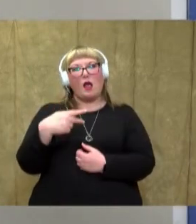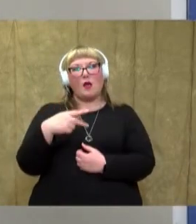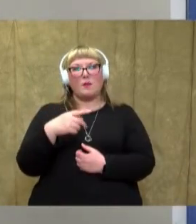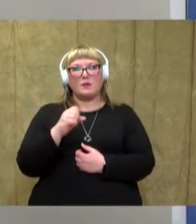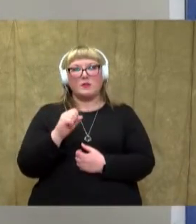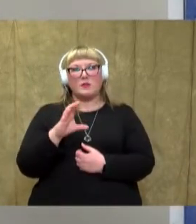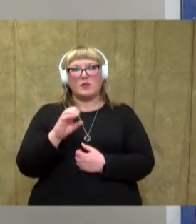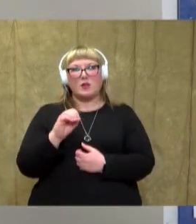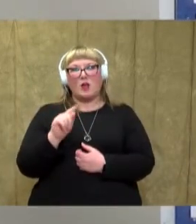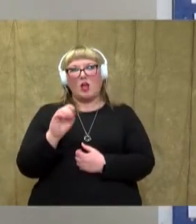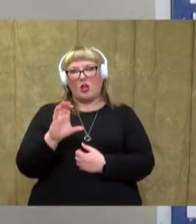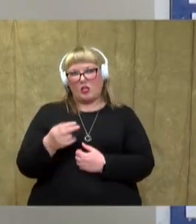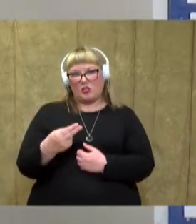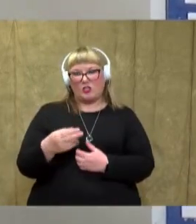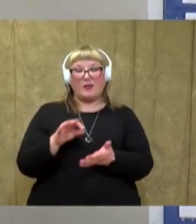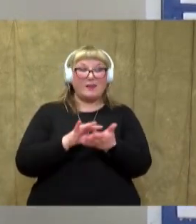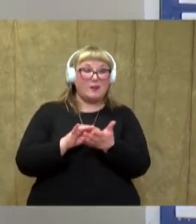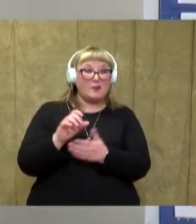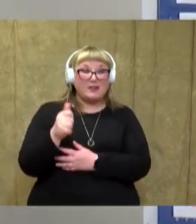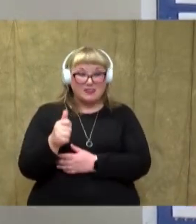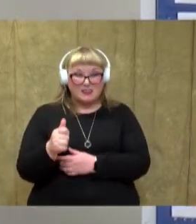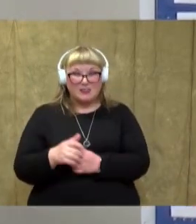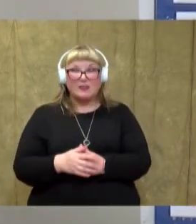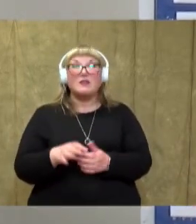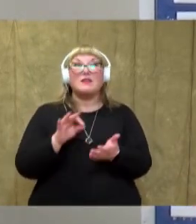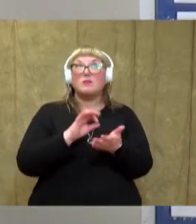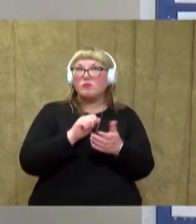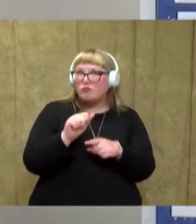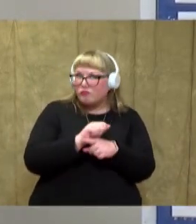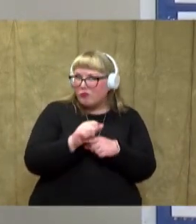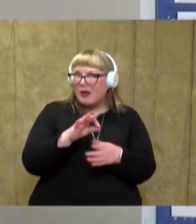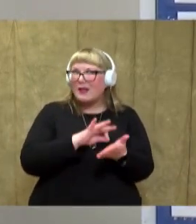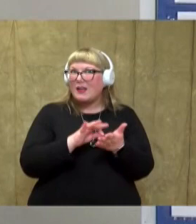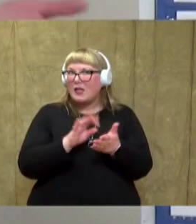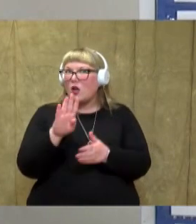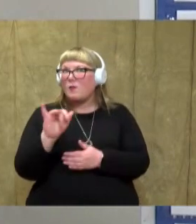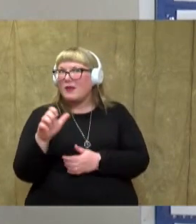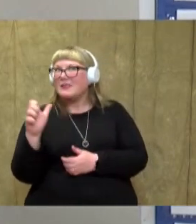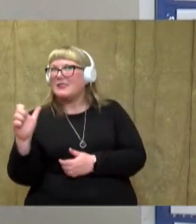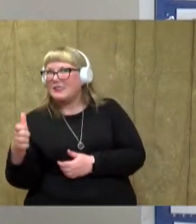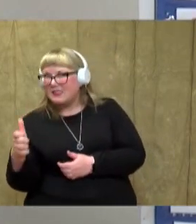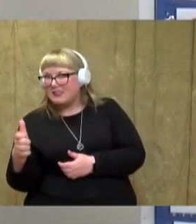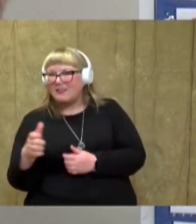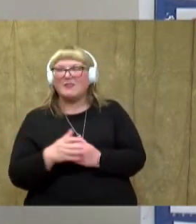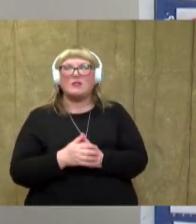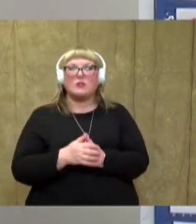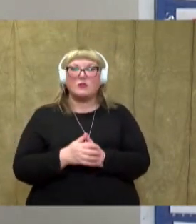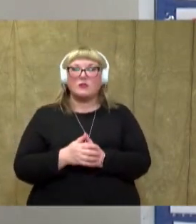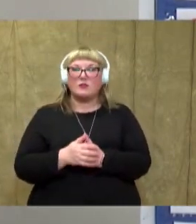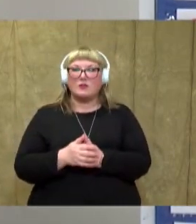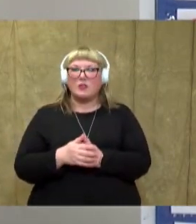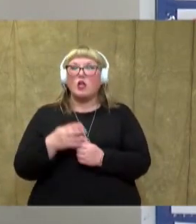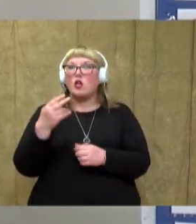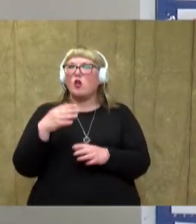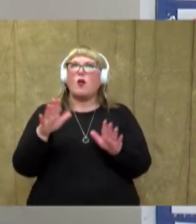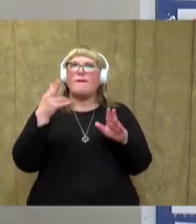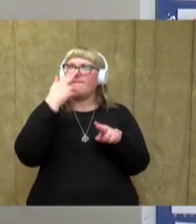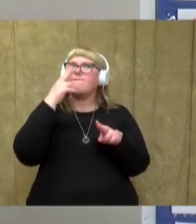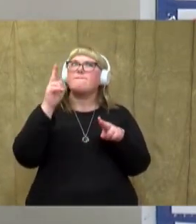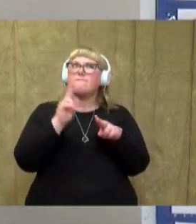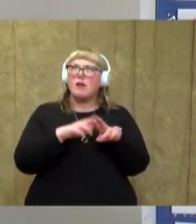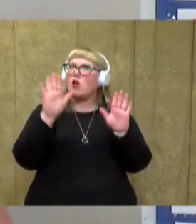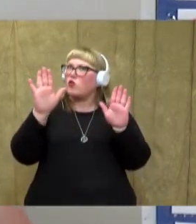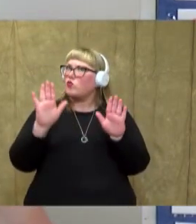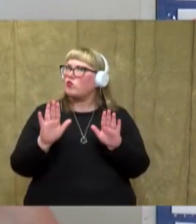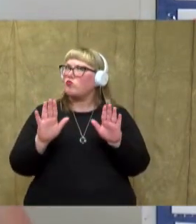by tens. So we have been practicing counting by tens to 100 on our hopscotch board, which is super fun and a great way to